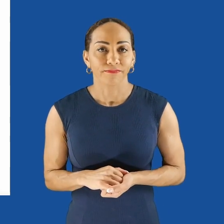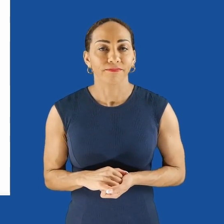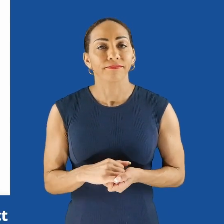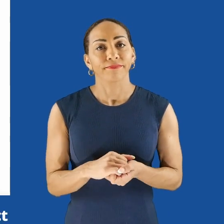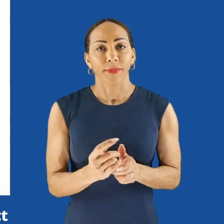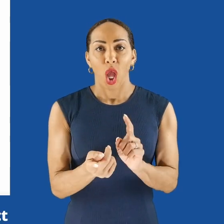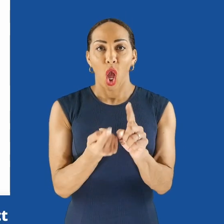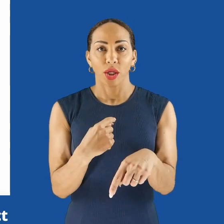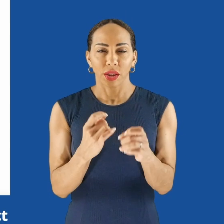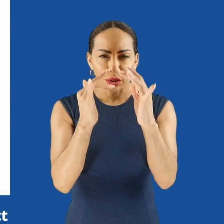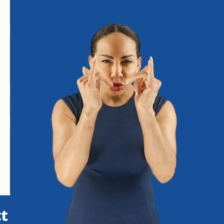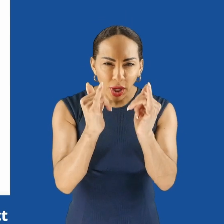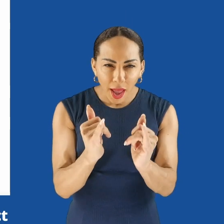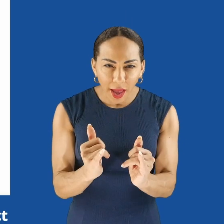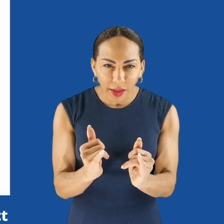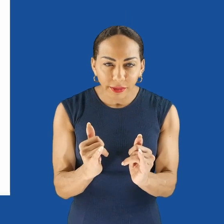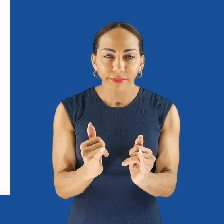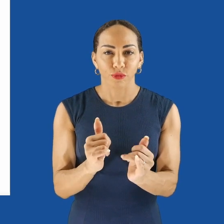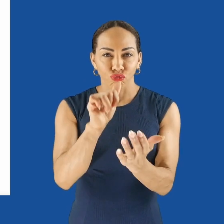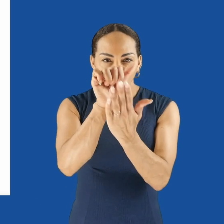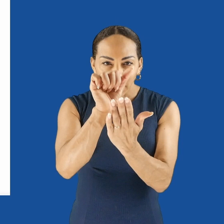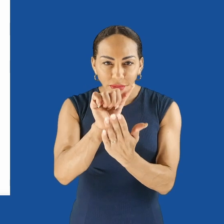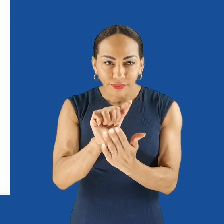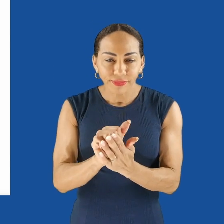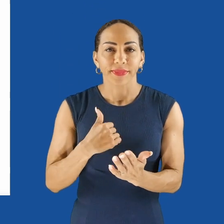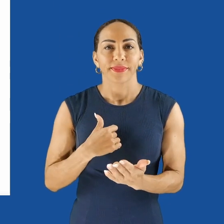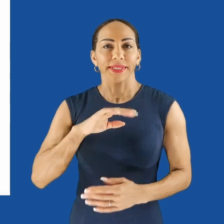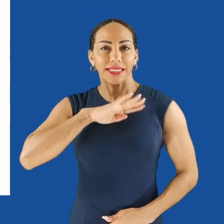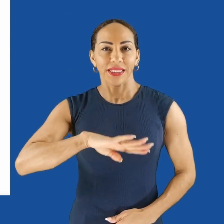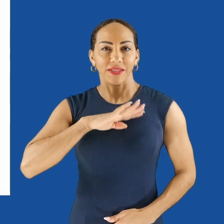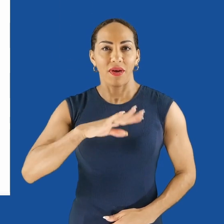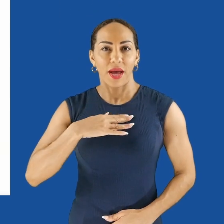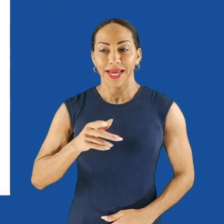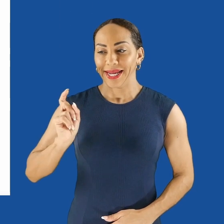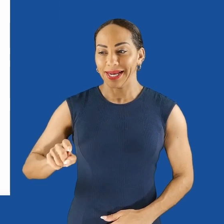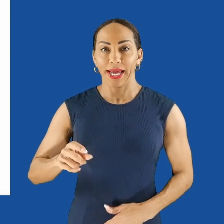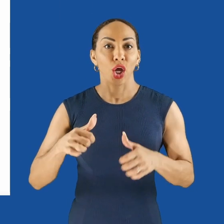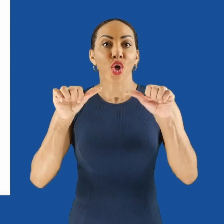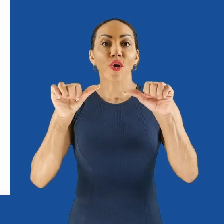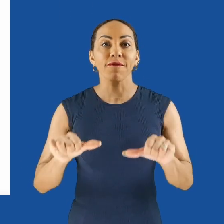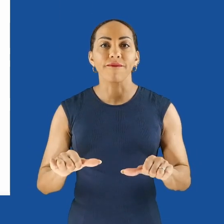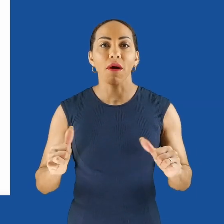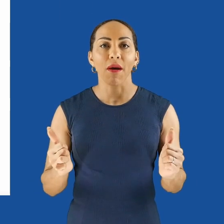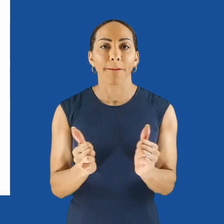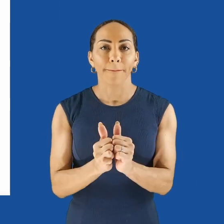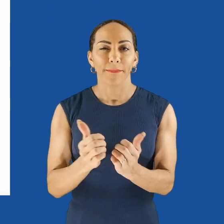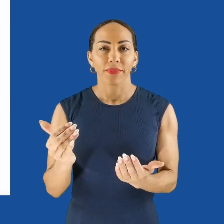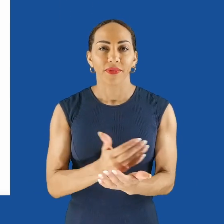And now I'm going to check my answers that they're all correct and I'm happy with them, and then I'm going to press confirm and